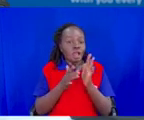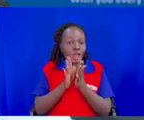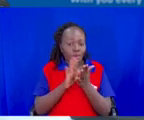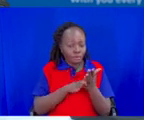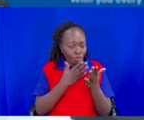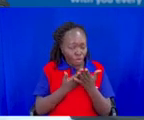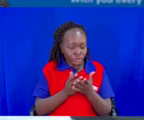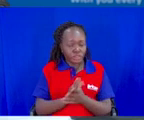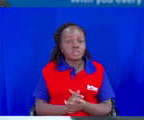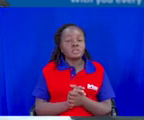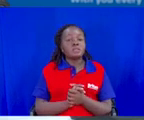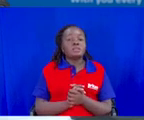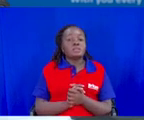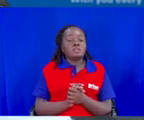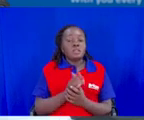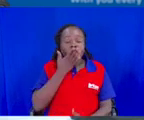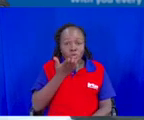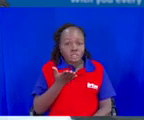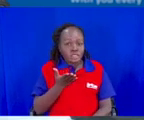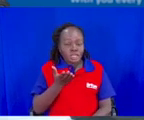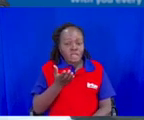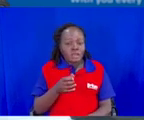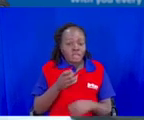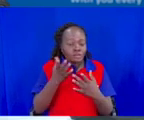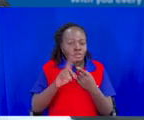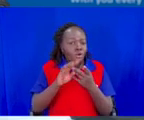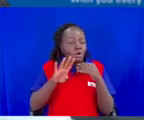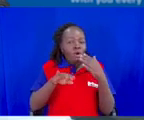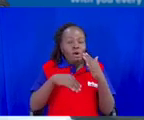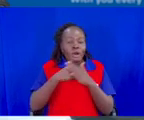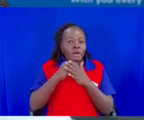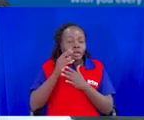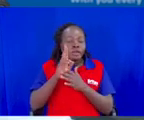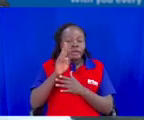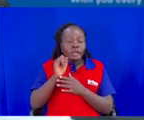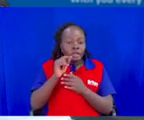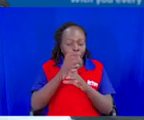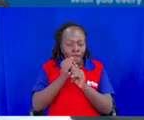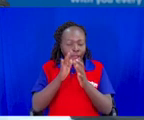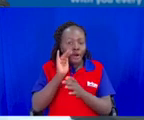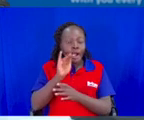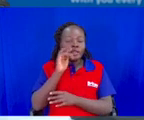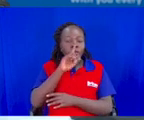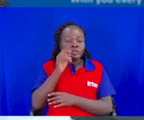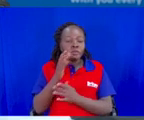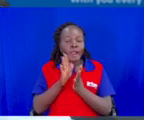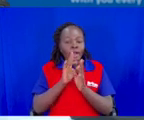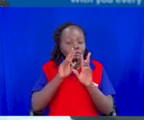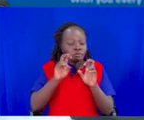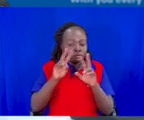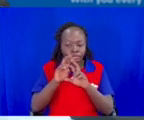proposed. Responses were provided to all unit holders who asked questions and sought